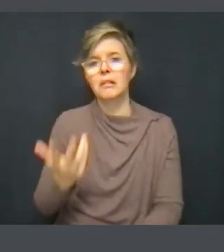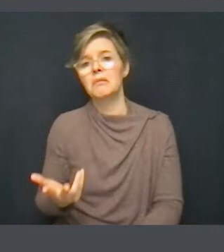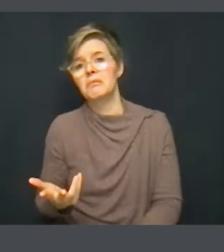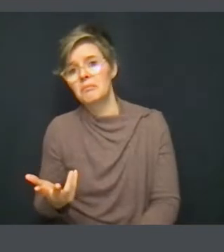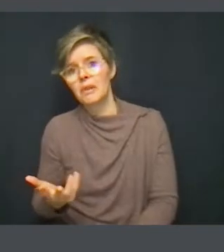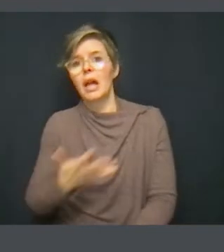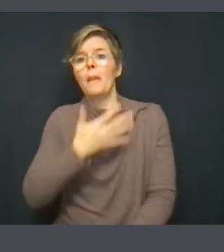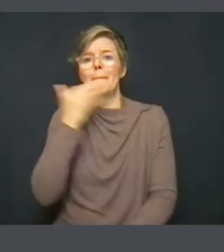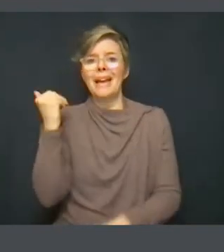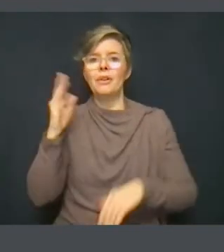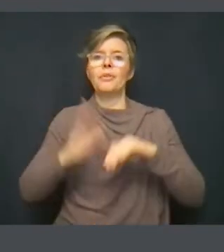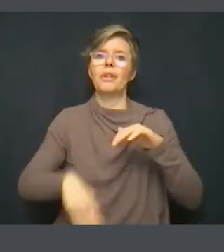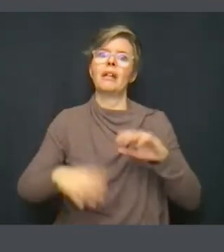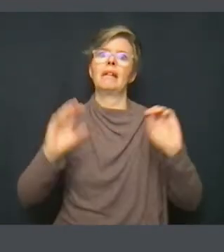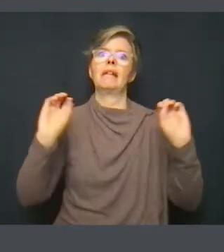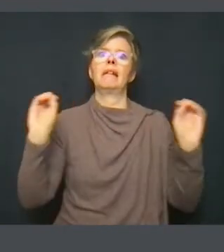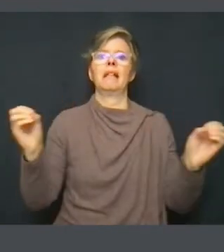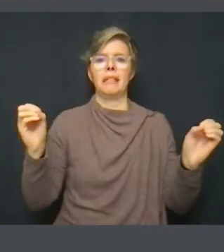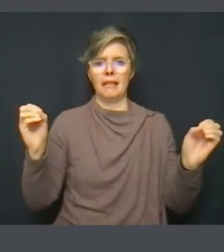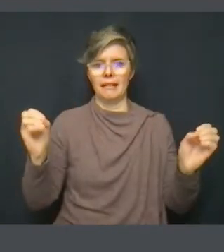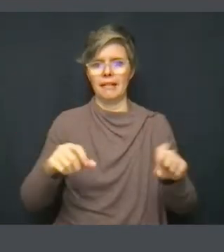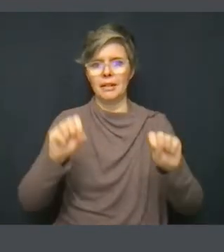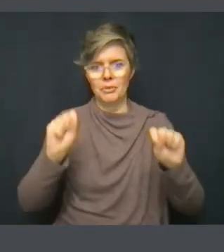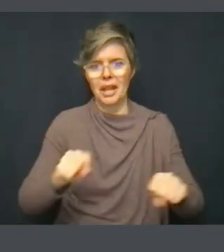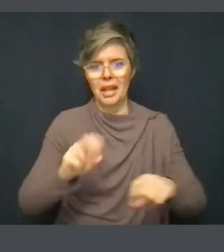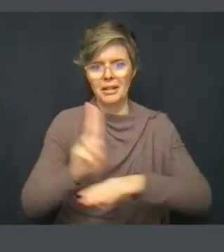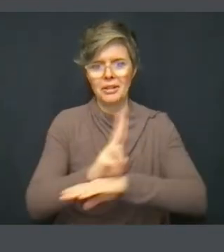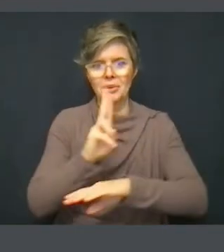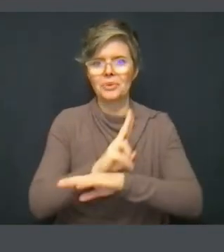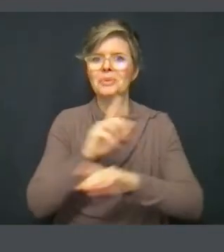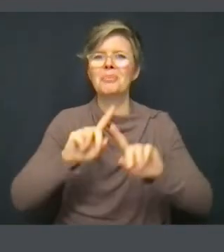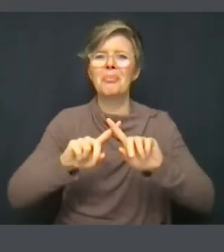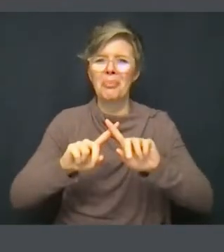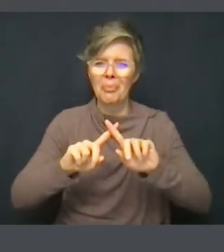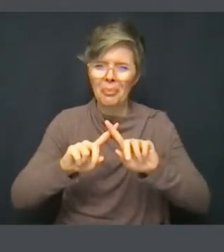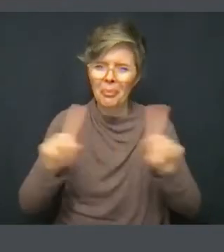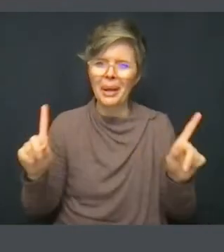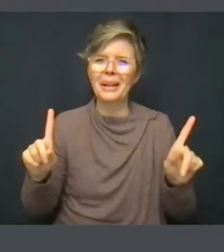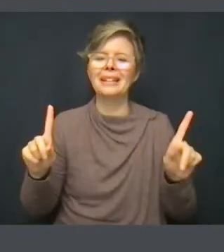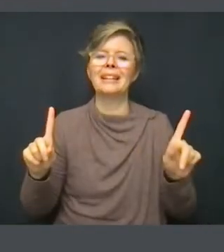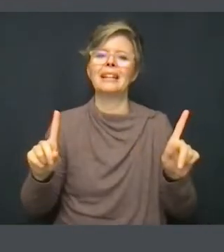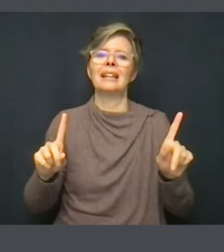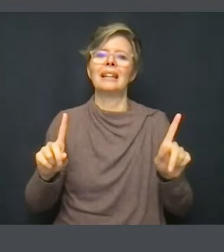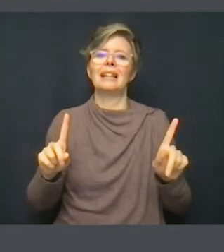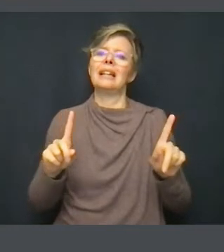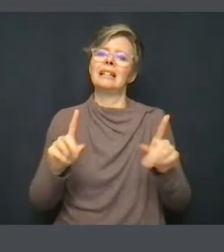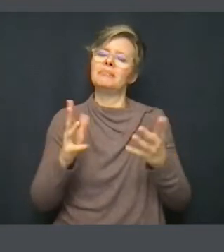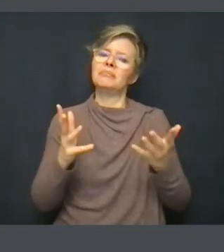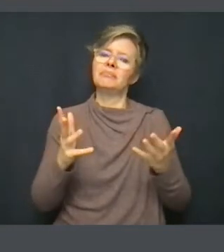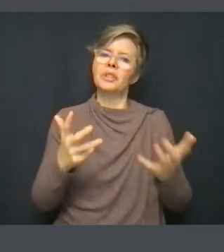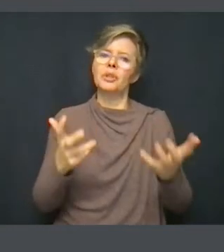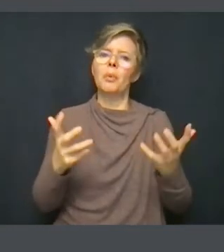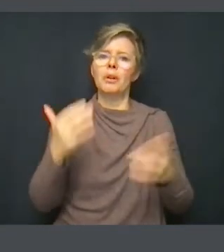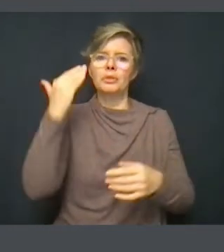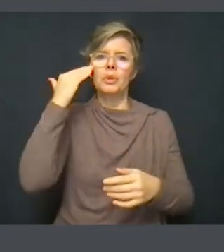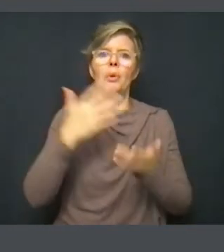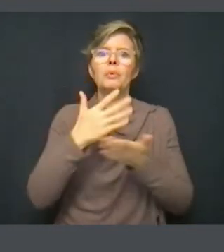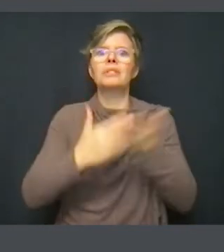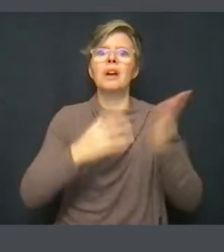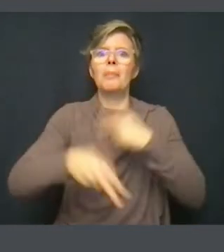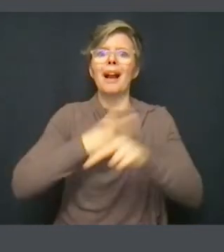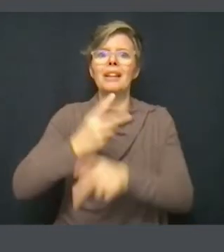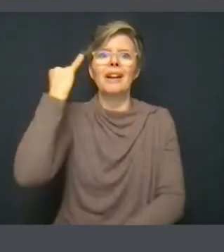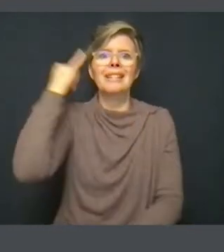nothing, yes. Not awesome, but you just want to have, an idea of what you're going to be assessing. And you just want to be